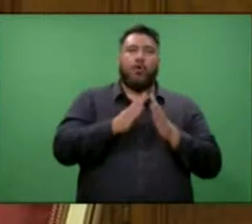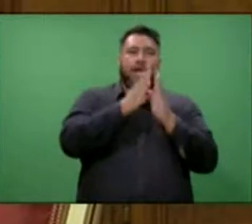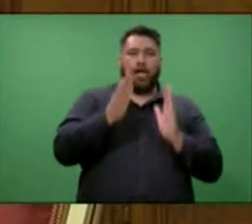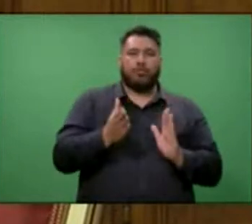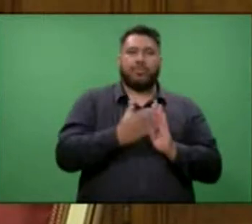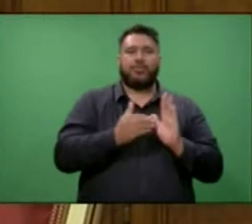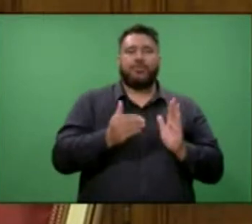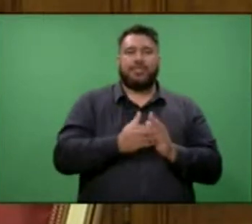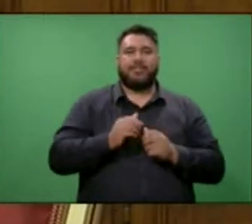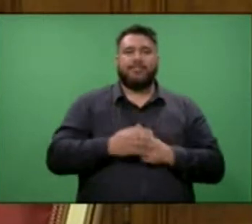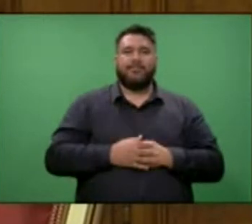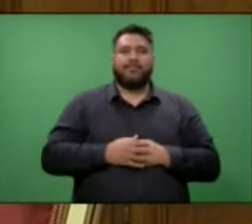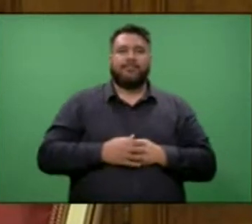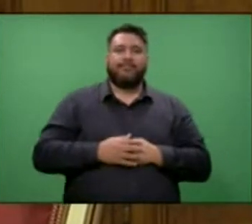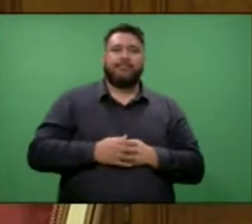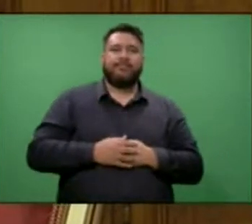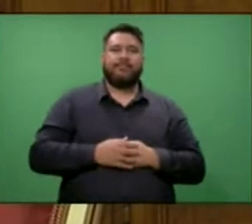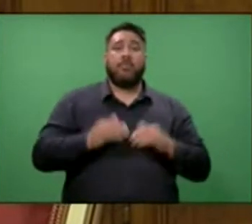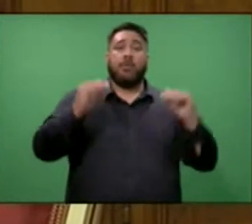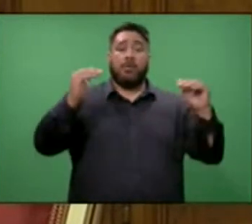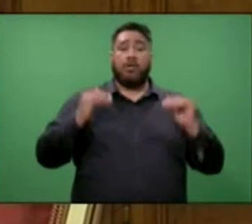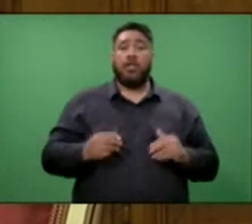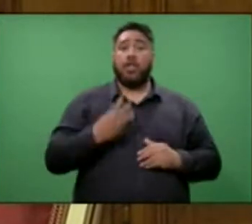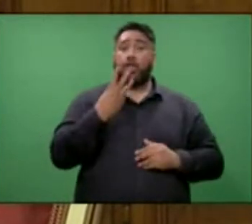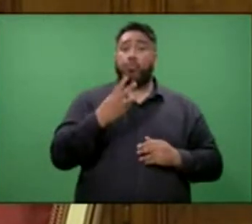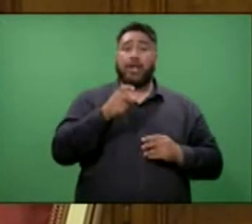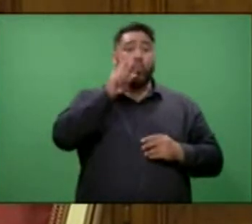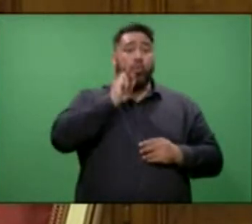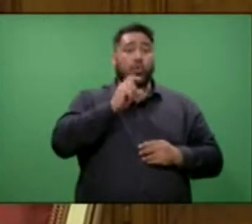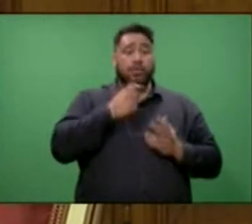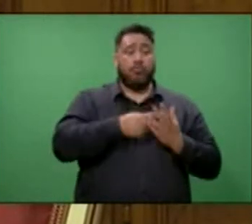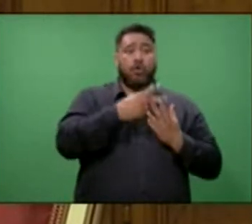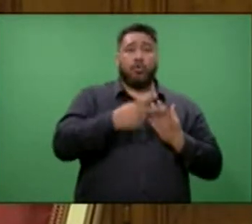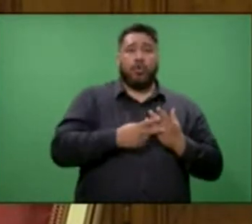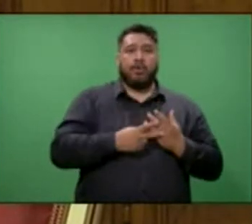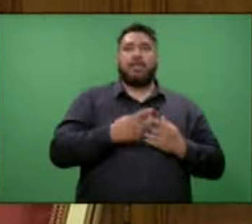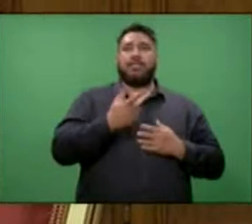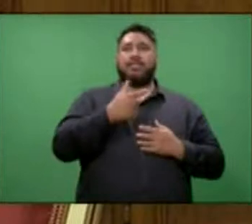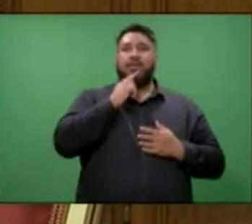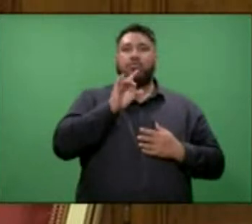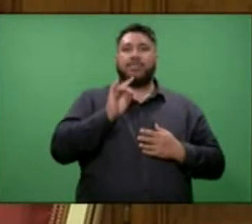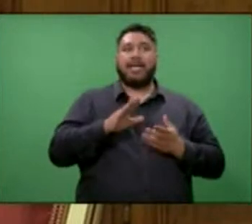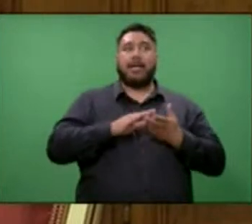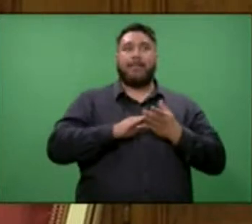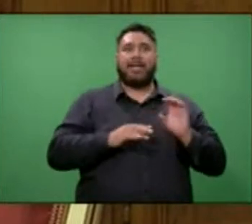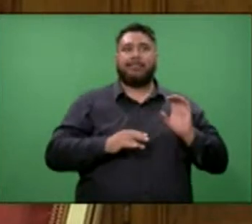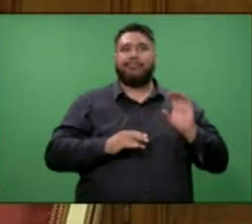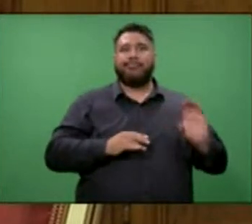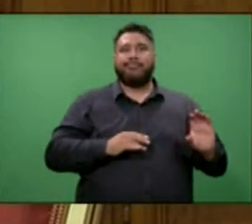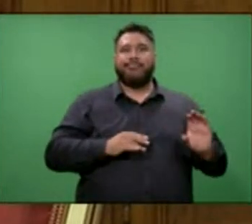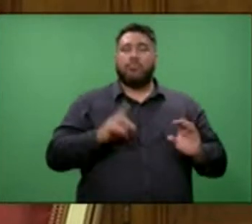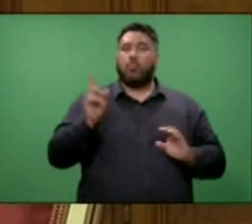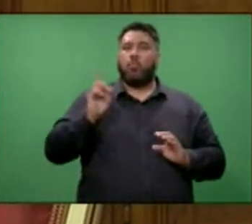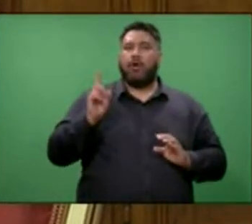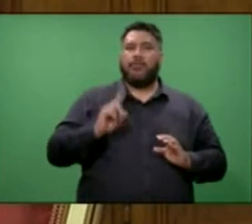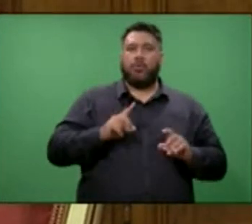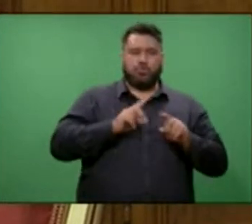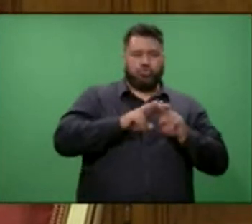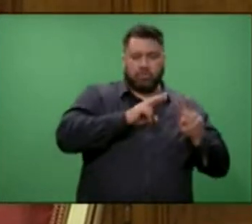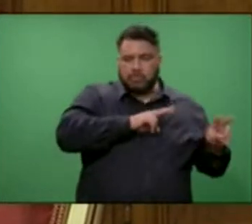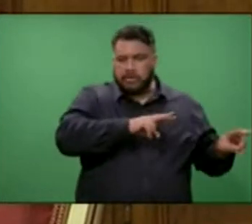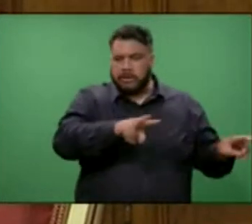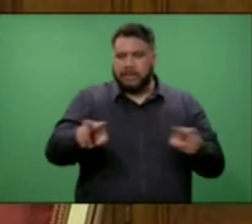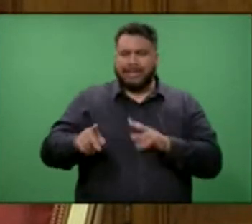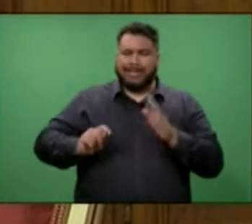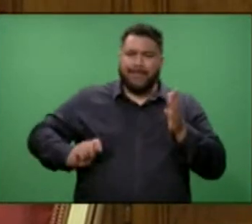The Three Waters Programme will see a $710 million investment to initiate an overhaul